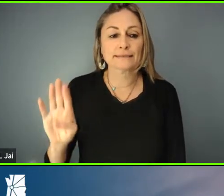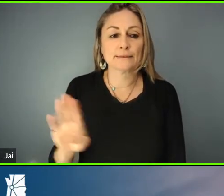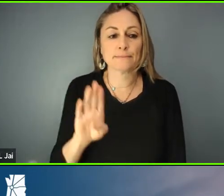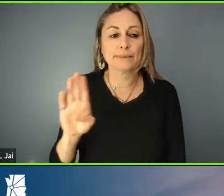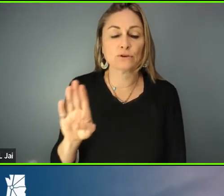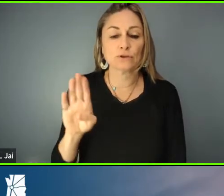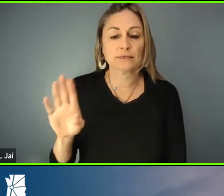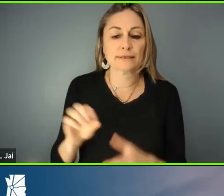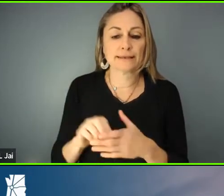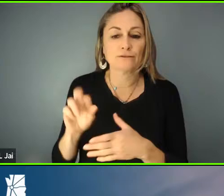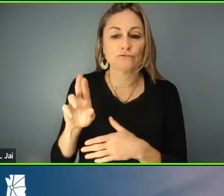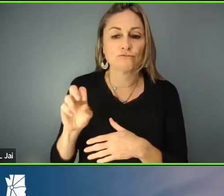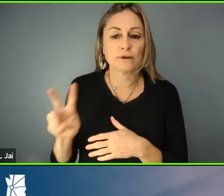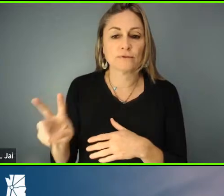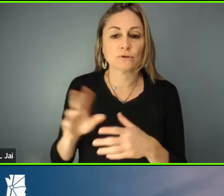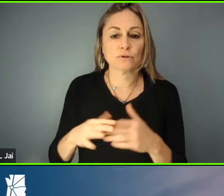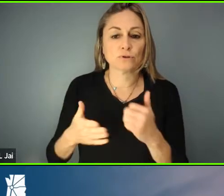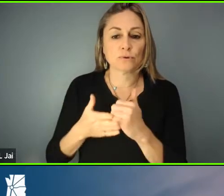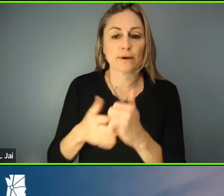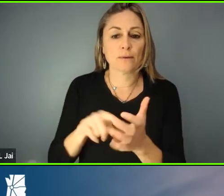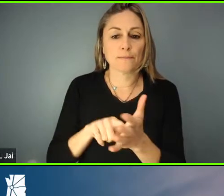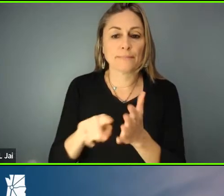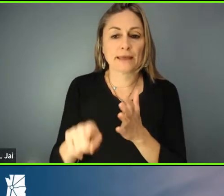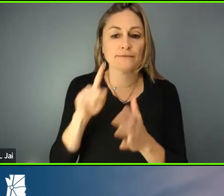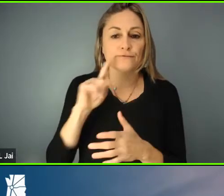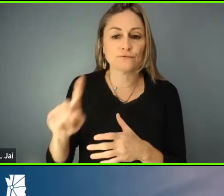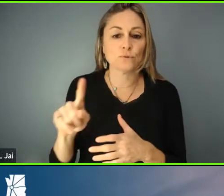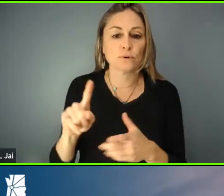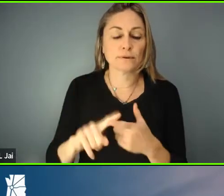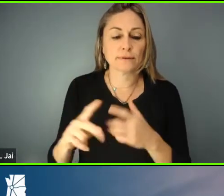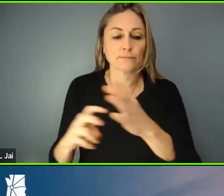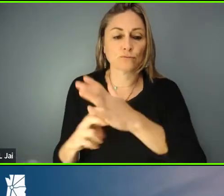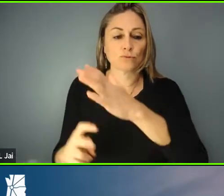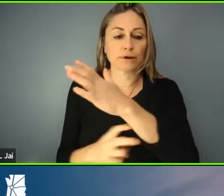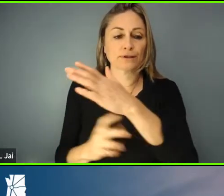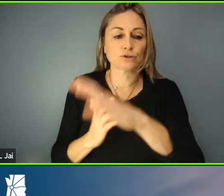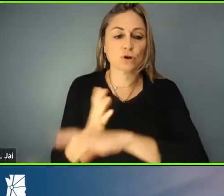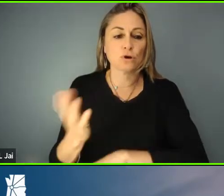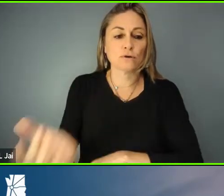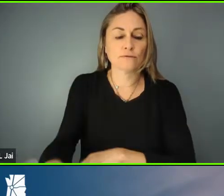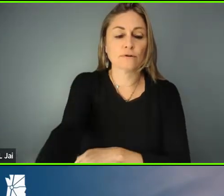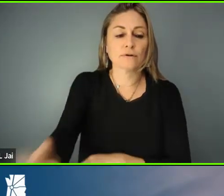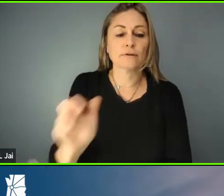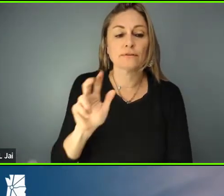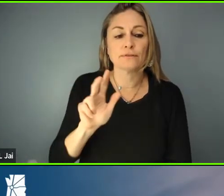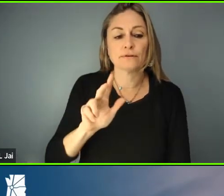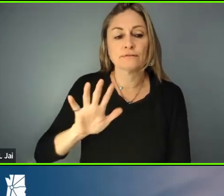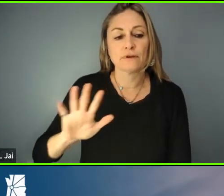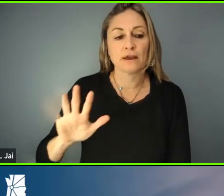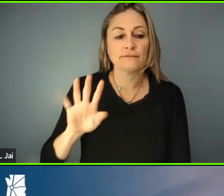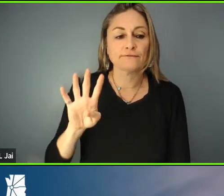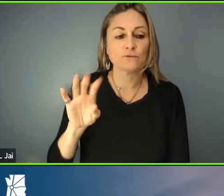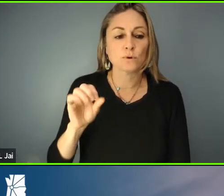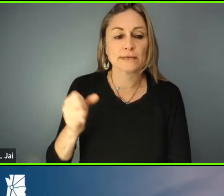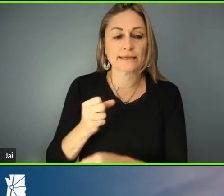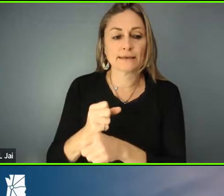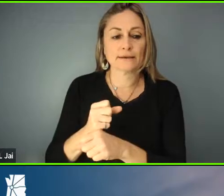revenue to help pay for this bridge over a 35 to 40 year time